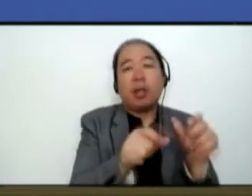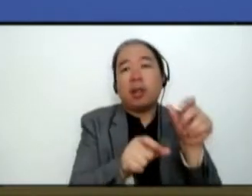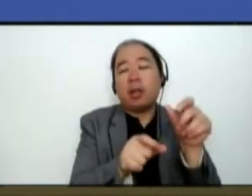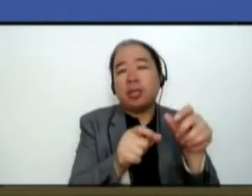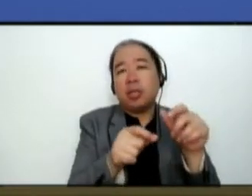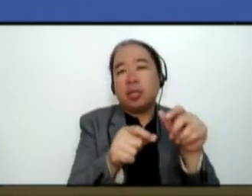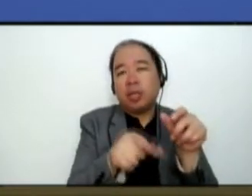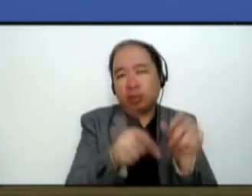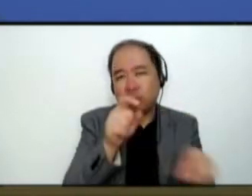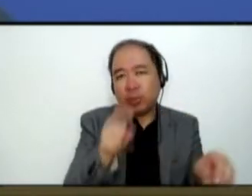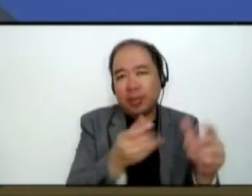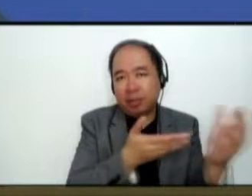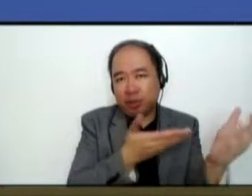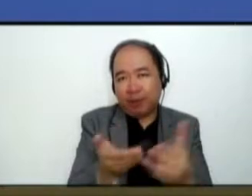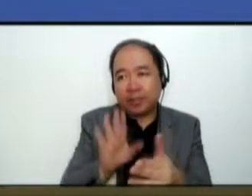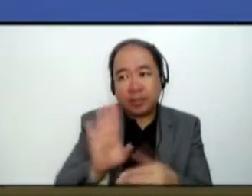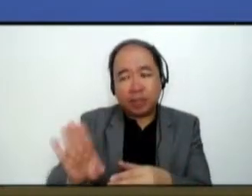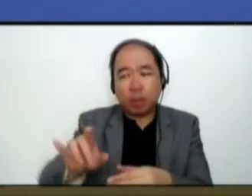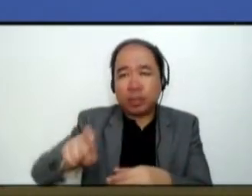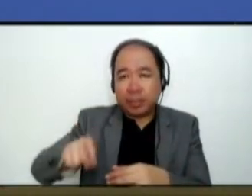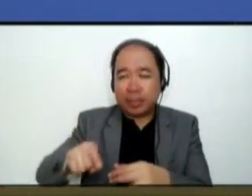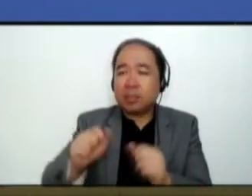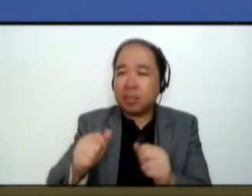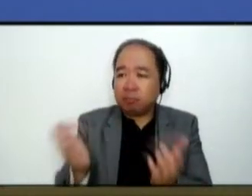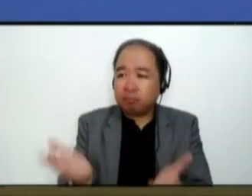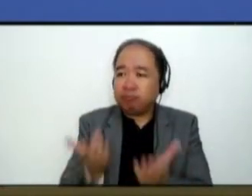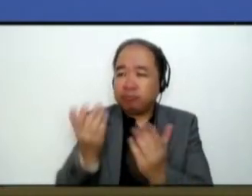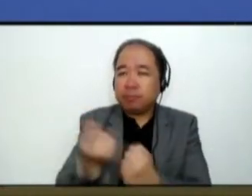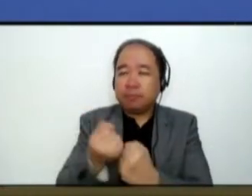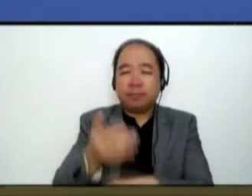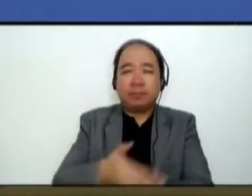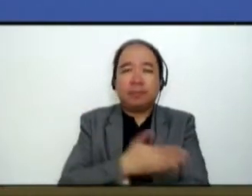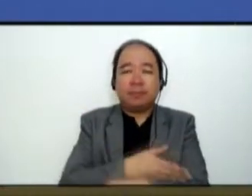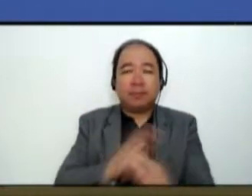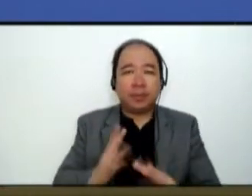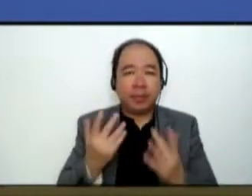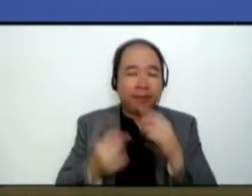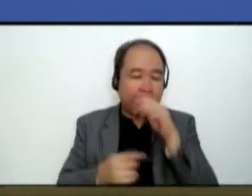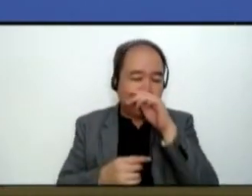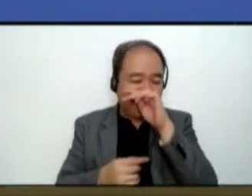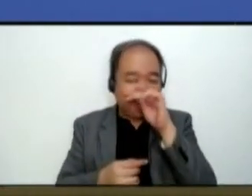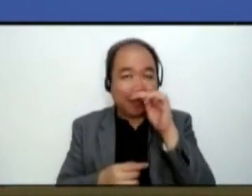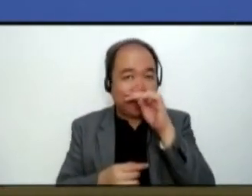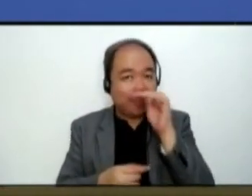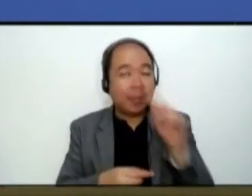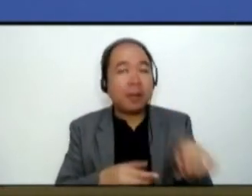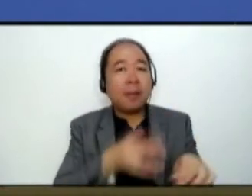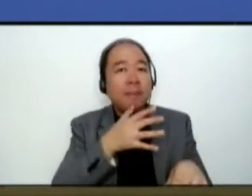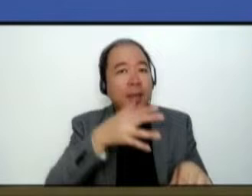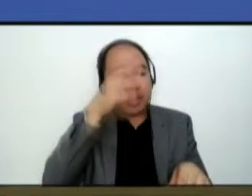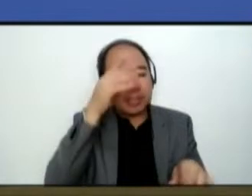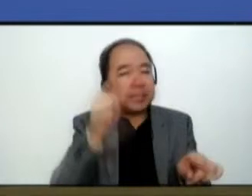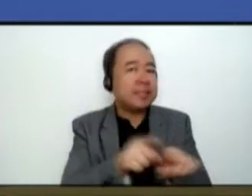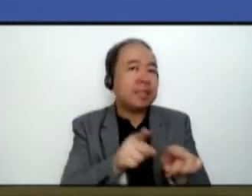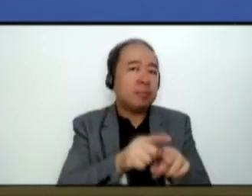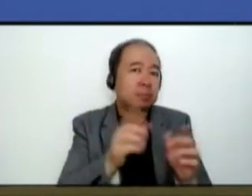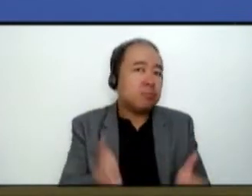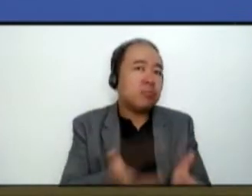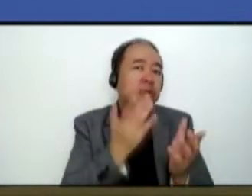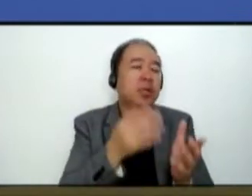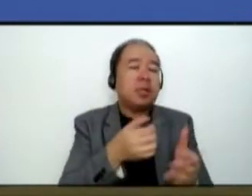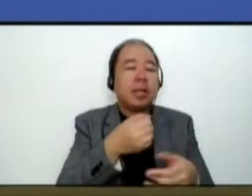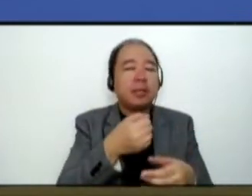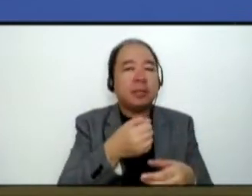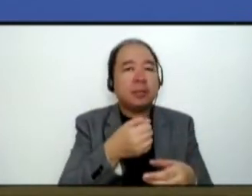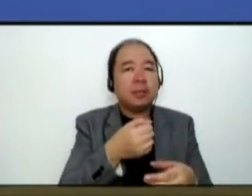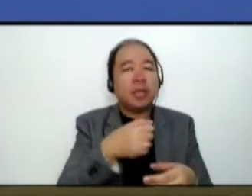are met and enhancing their quality of life. Thailand also remains dedicated to promoting employment opportunities and